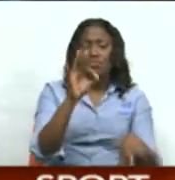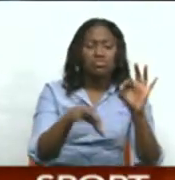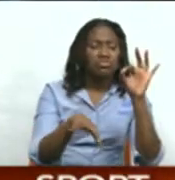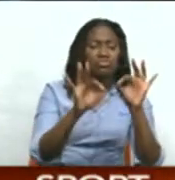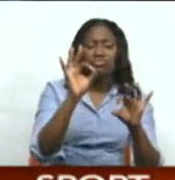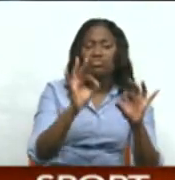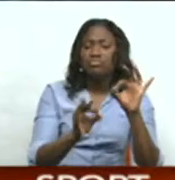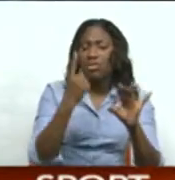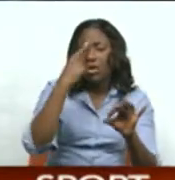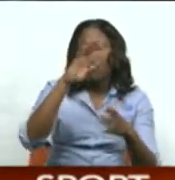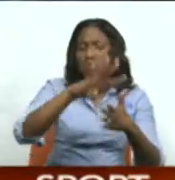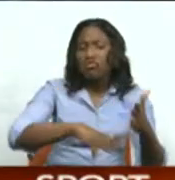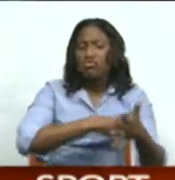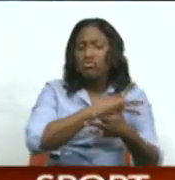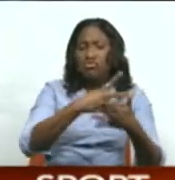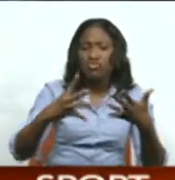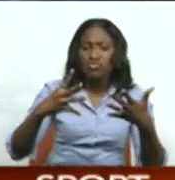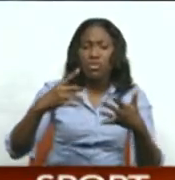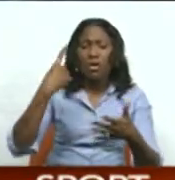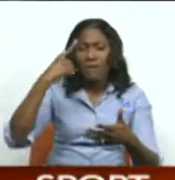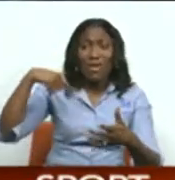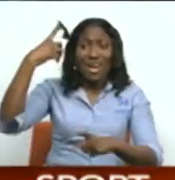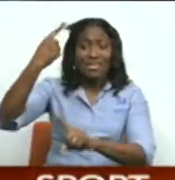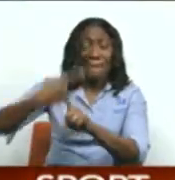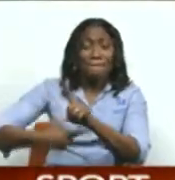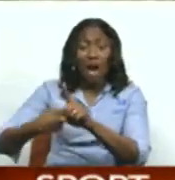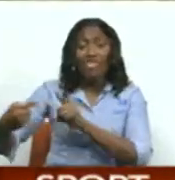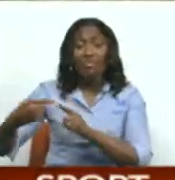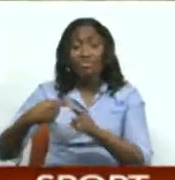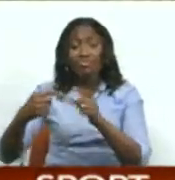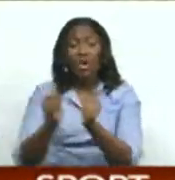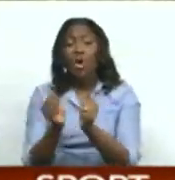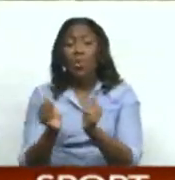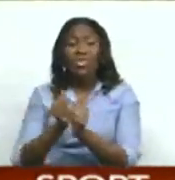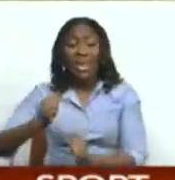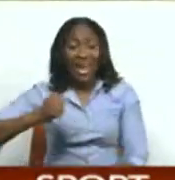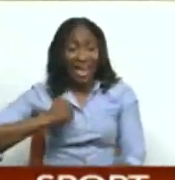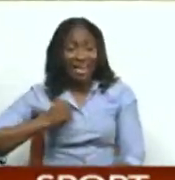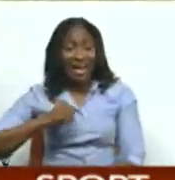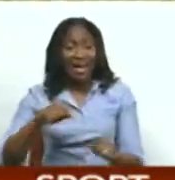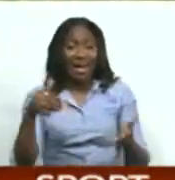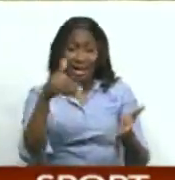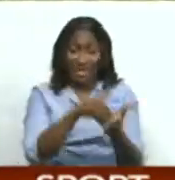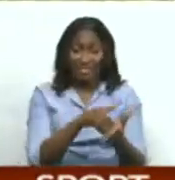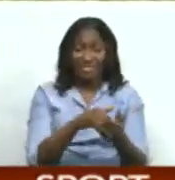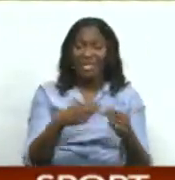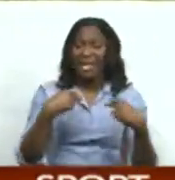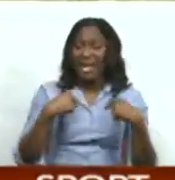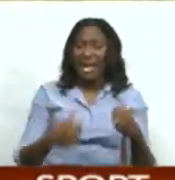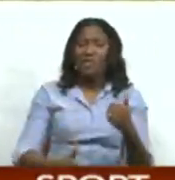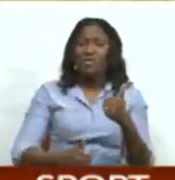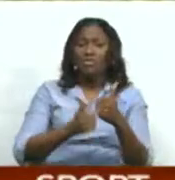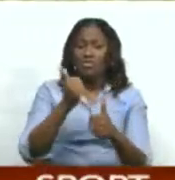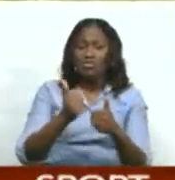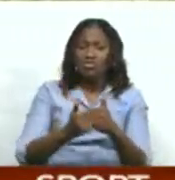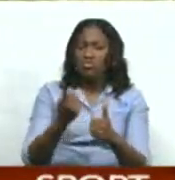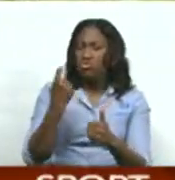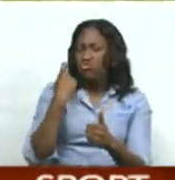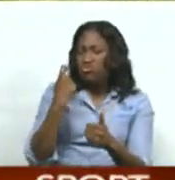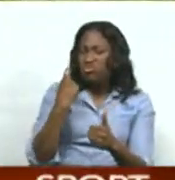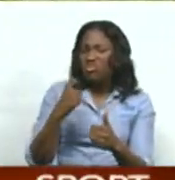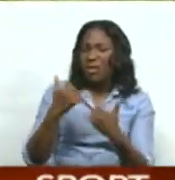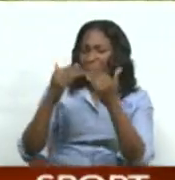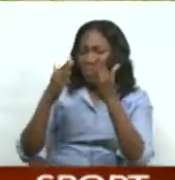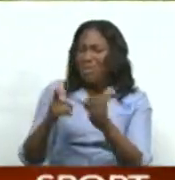roster for next month's CONMEBOL Copa America playing against Canada. The list contains most of Eve's recent regulars with no